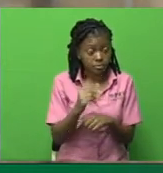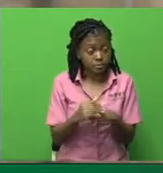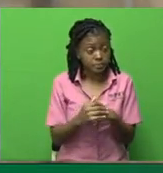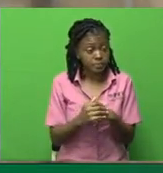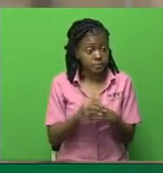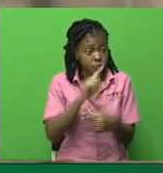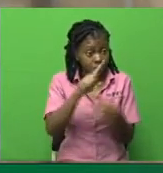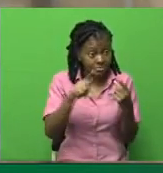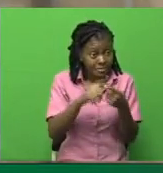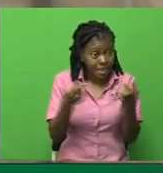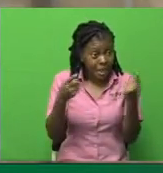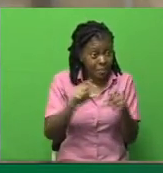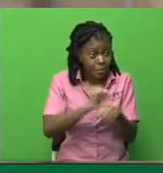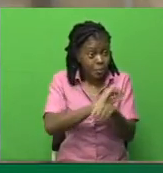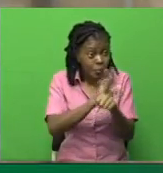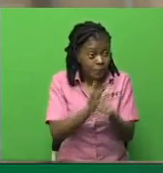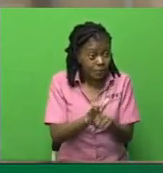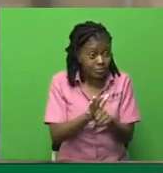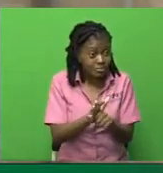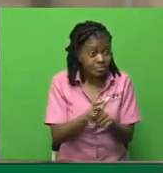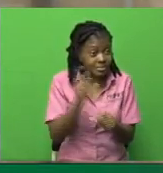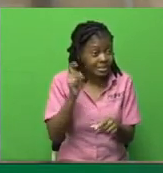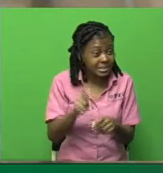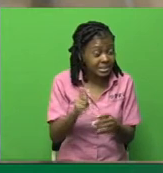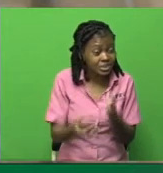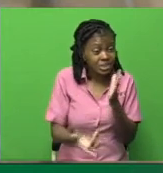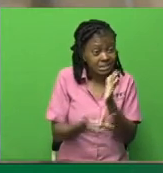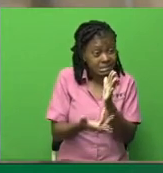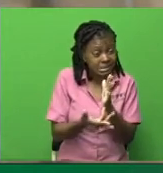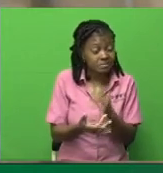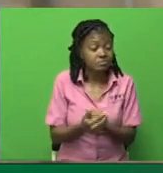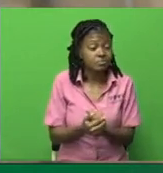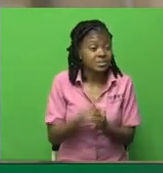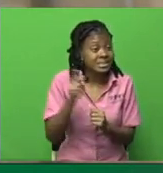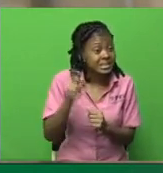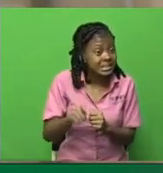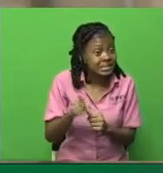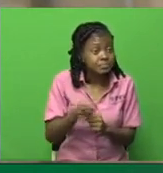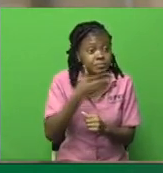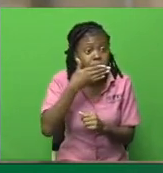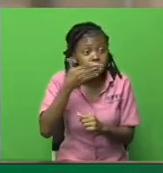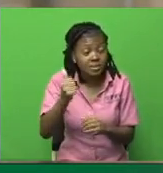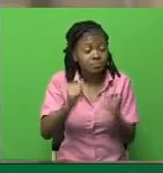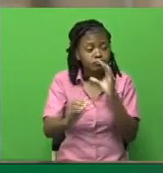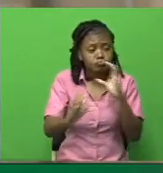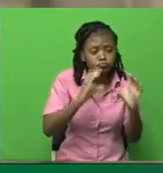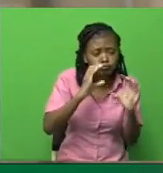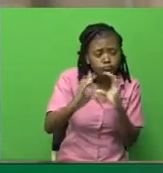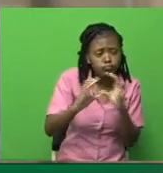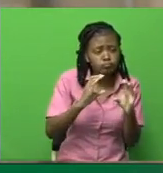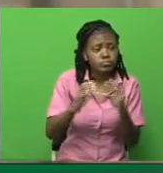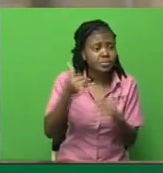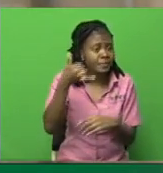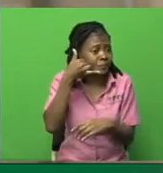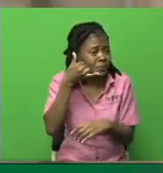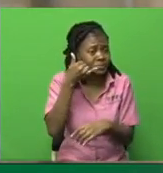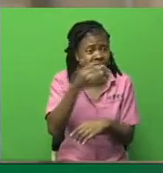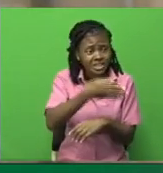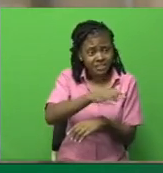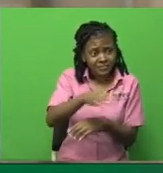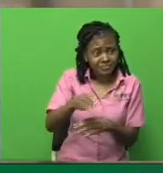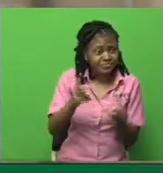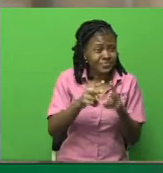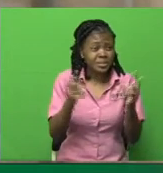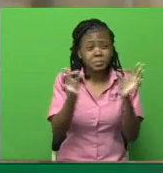pandemic digitization digitalization Telecommunications played a very critical